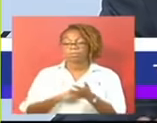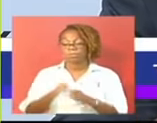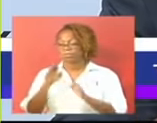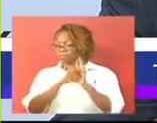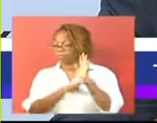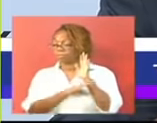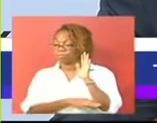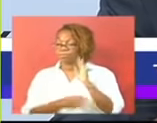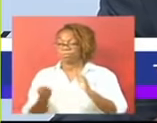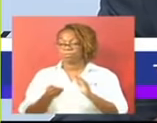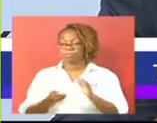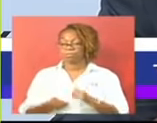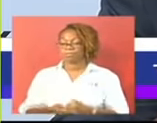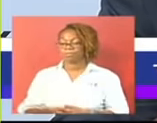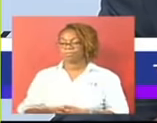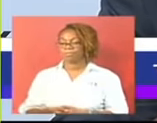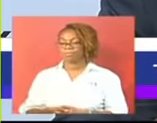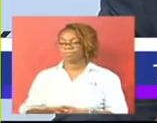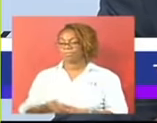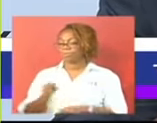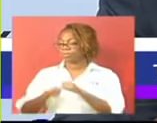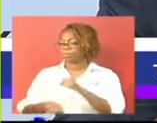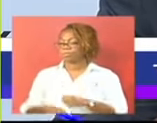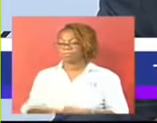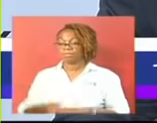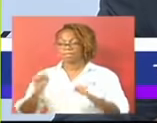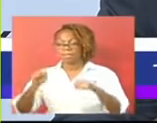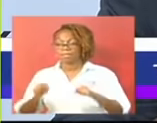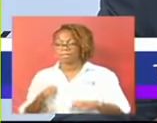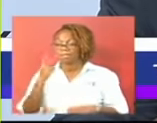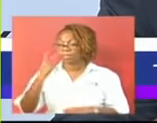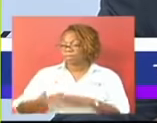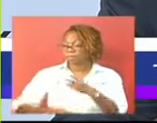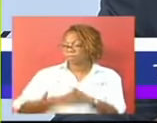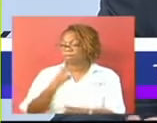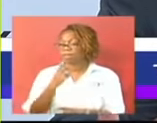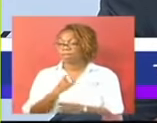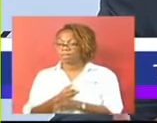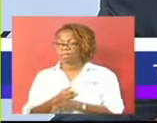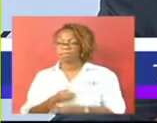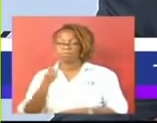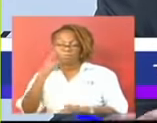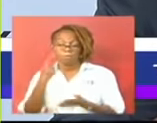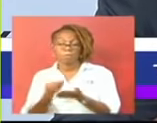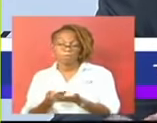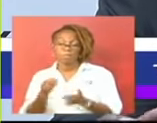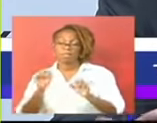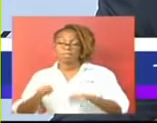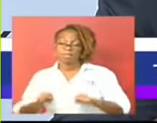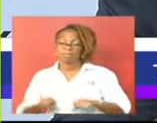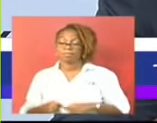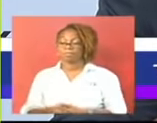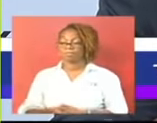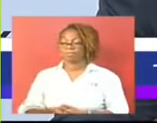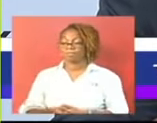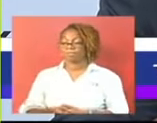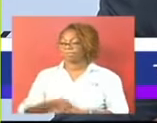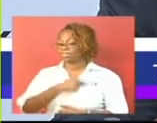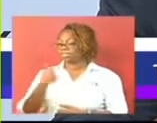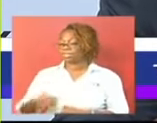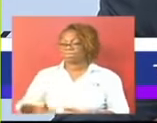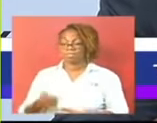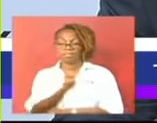widespread vaccination. So we are seeing globally that evidence that the vaccinations, including Sinopharm, have been working to reduce